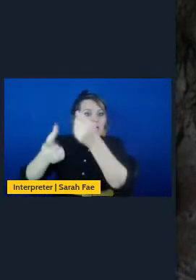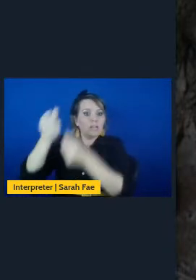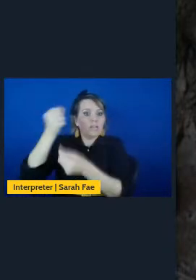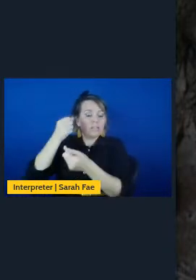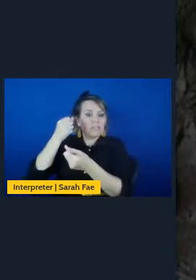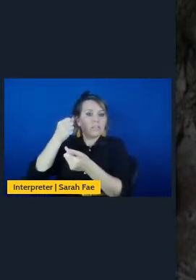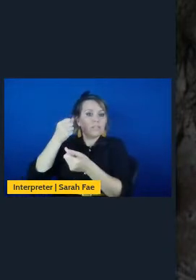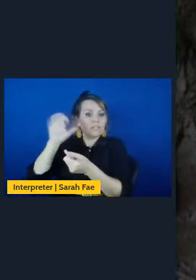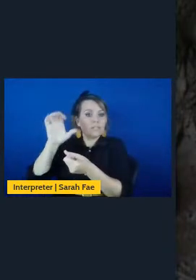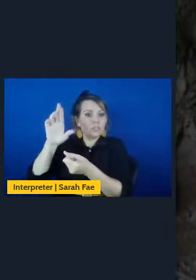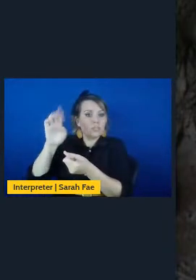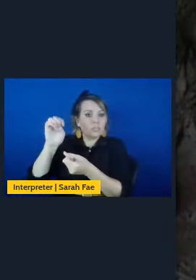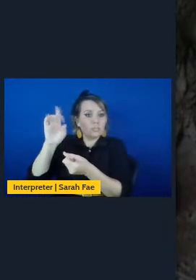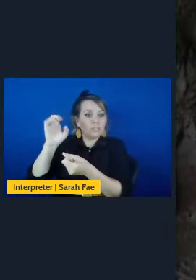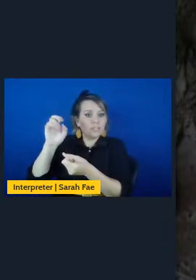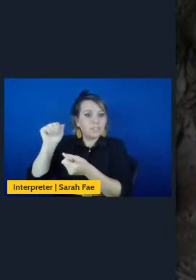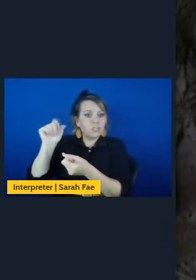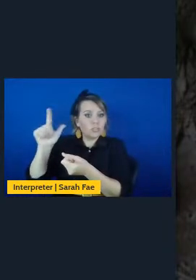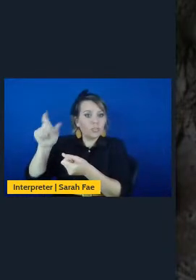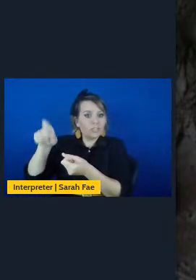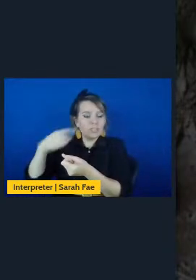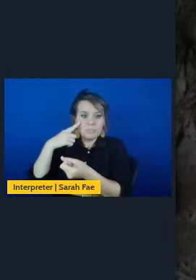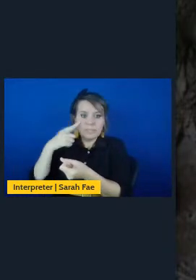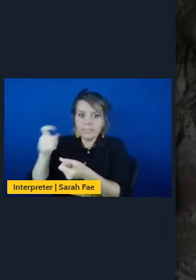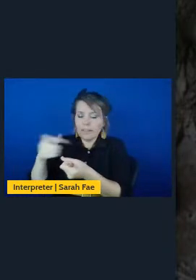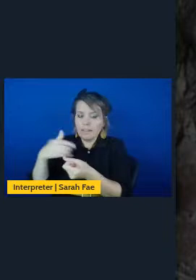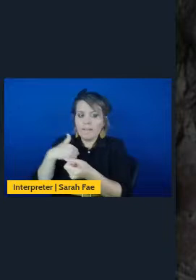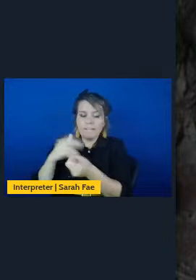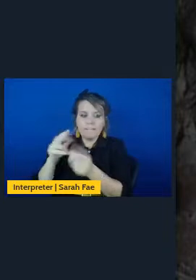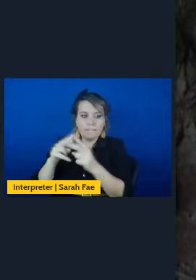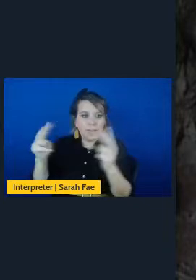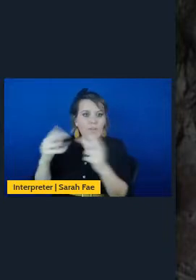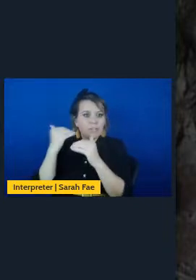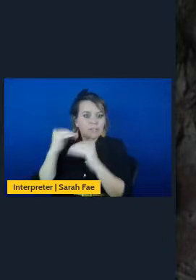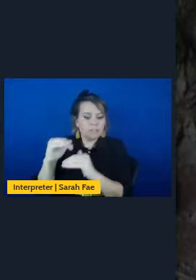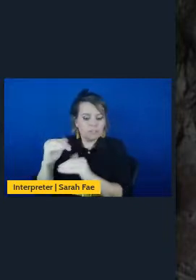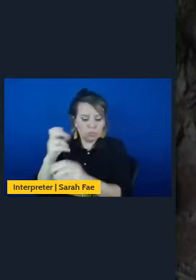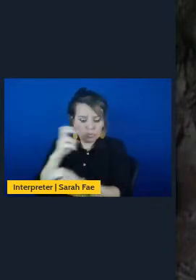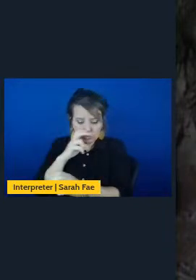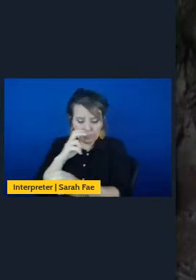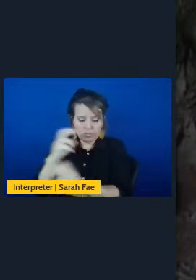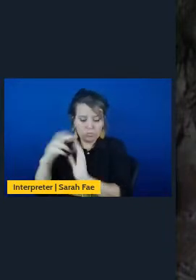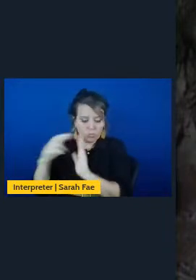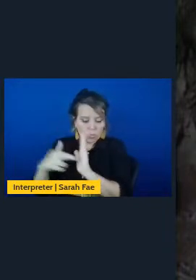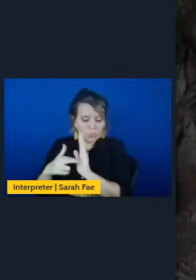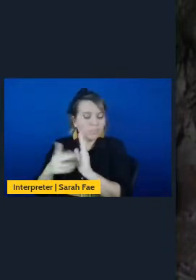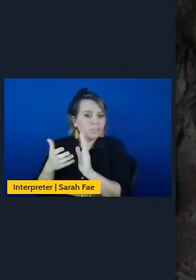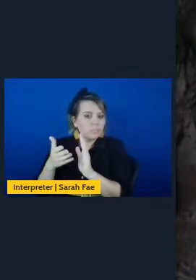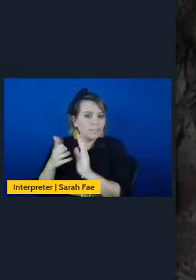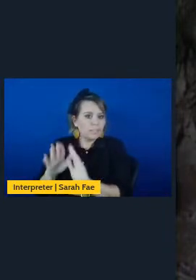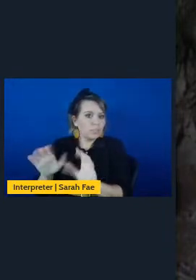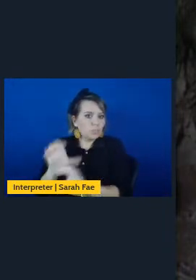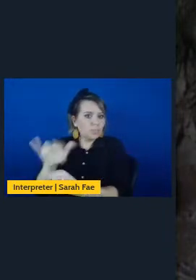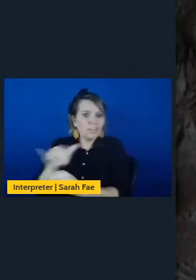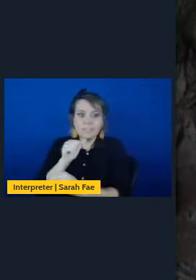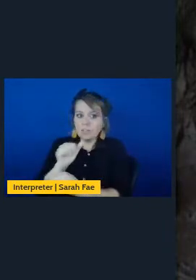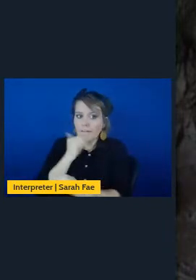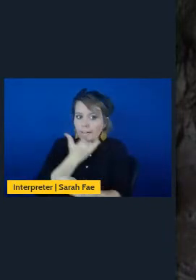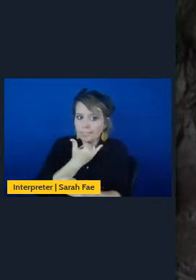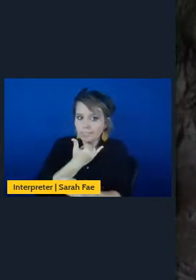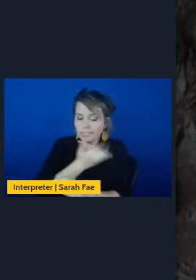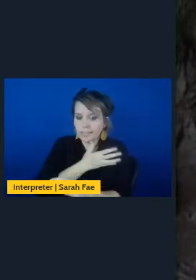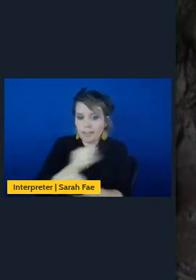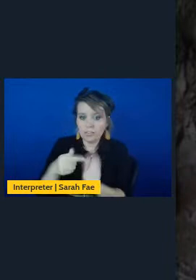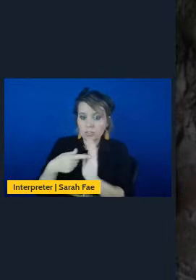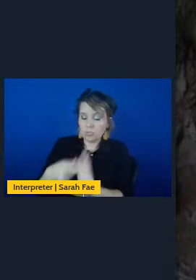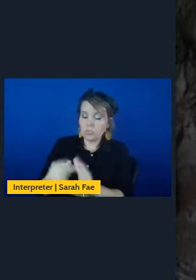have very tightly and carefully scoped IAM roles that allow them to do that. That's not an accident, and it shows that it's